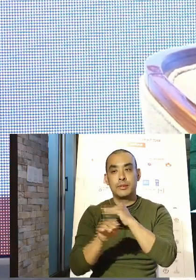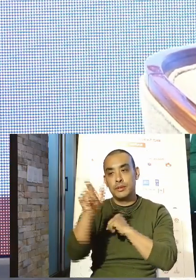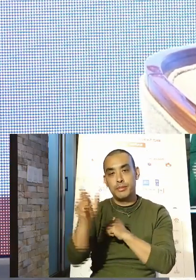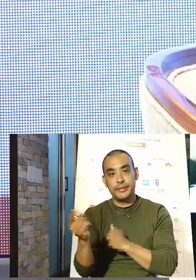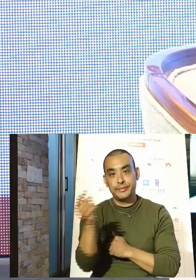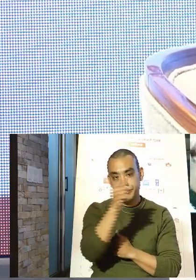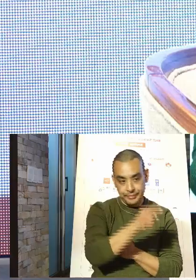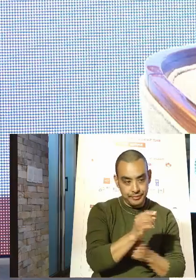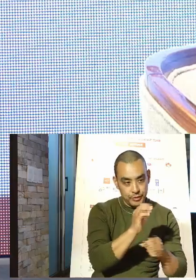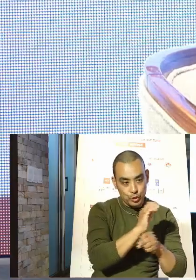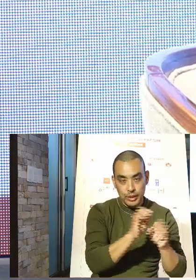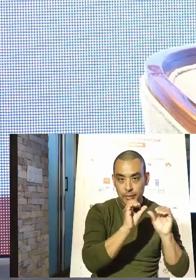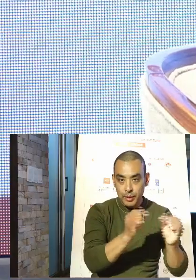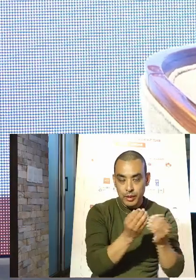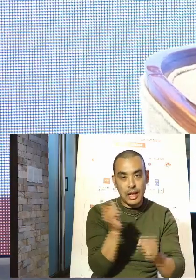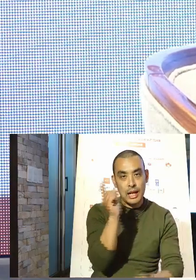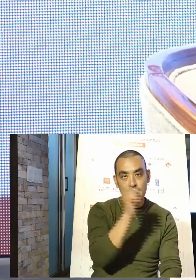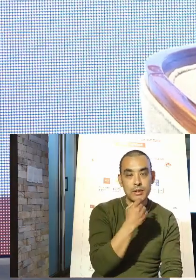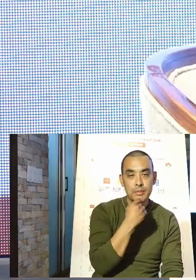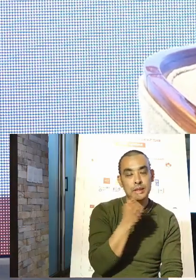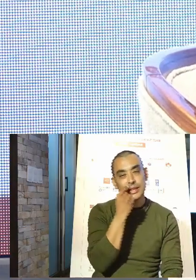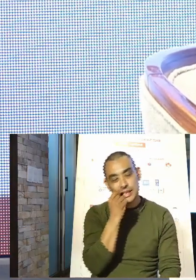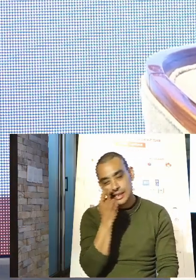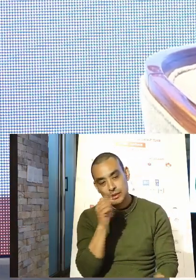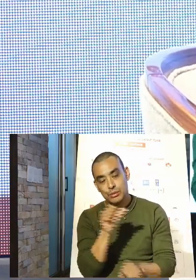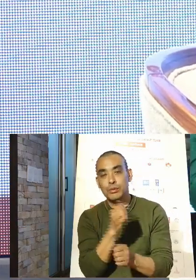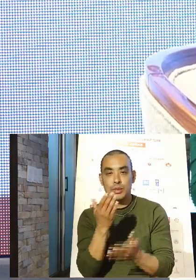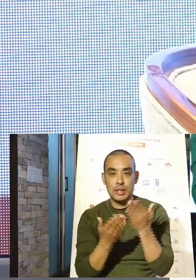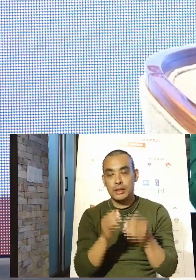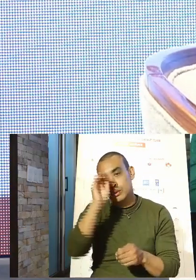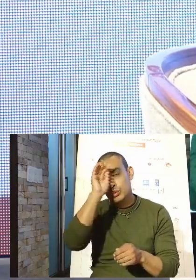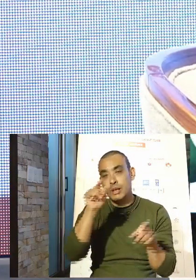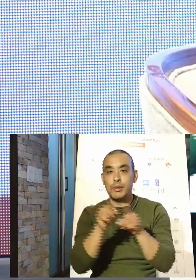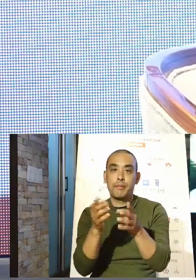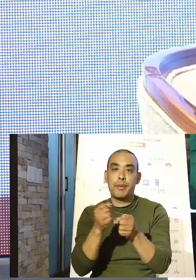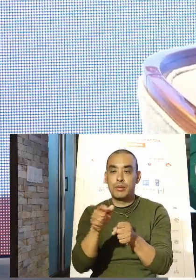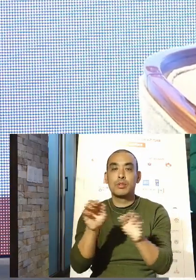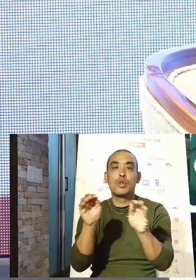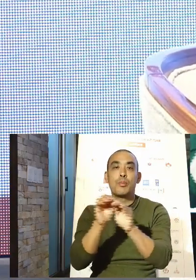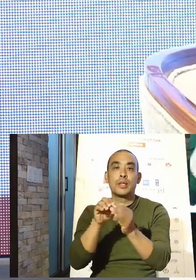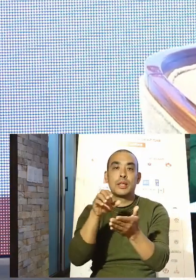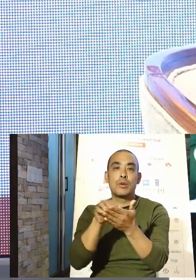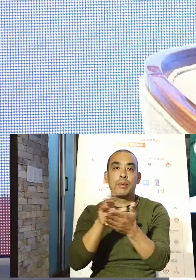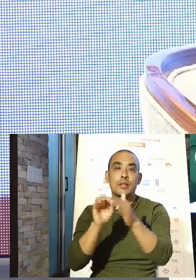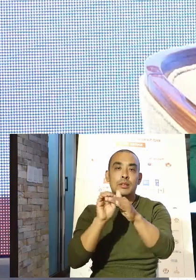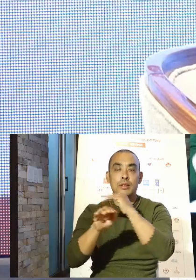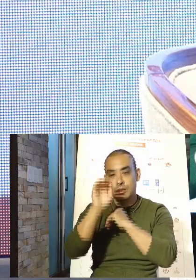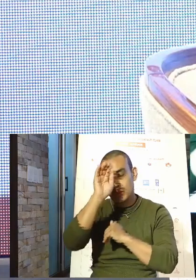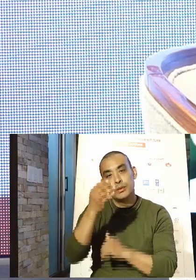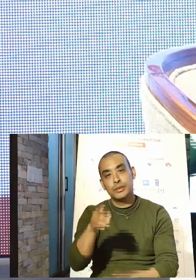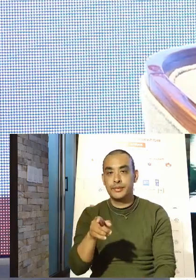to access these services, he or she also get information from the designated adolescent health counselors.